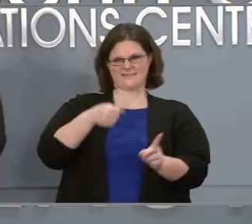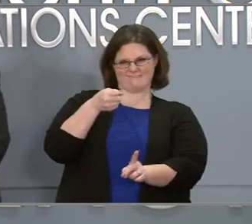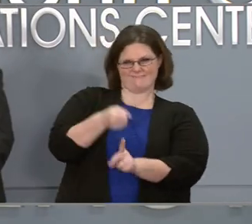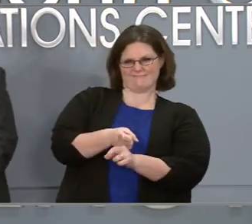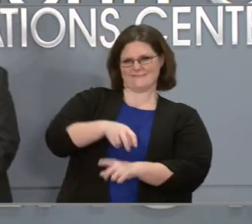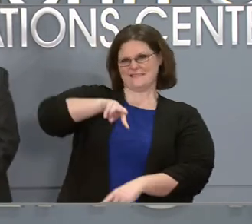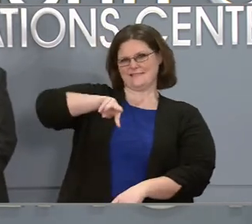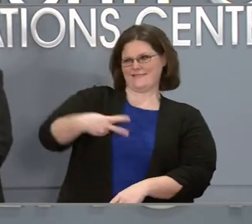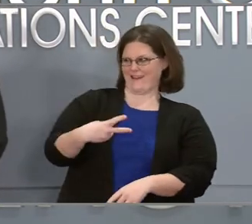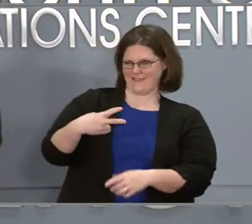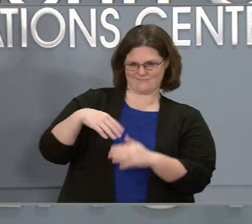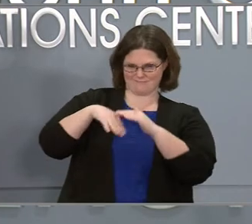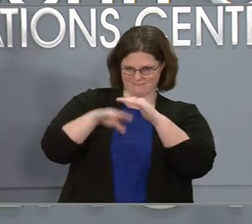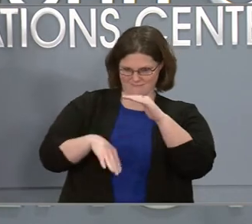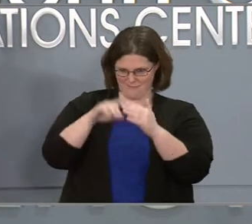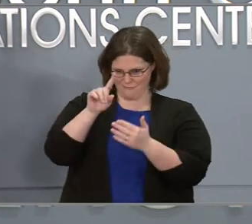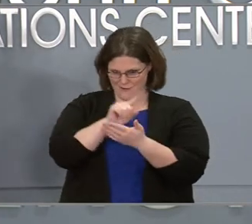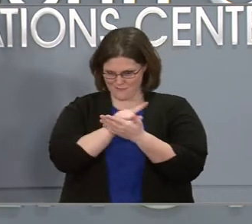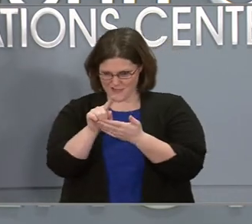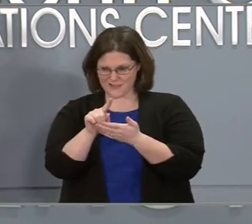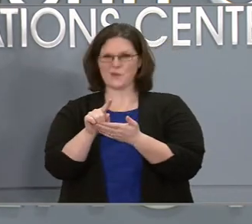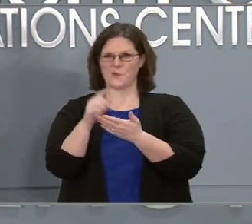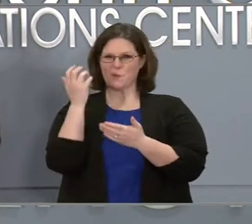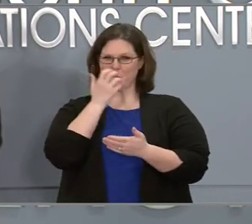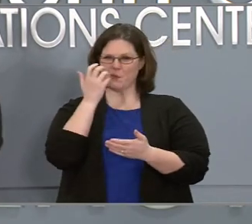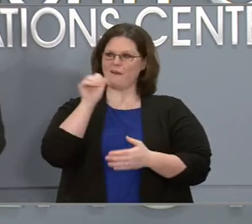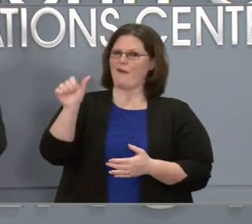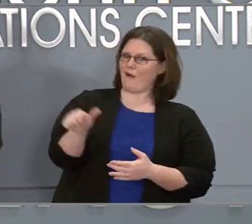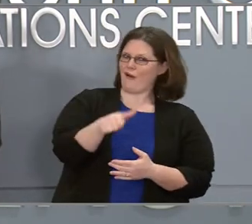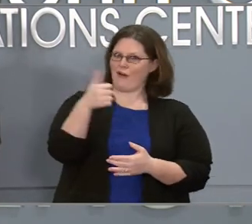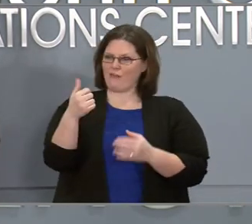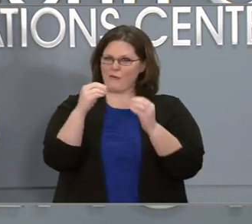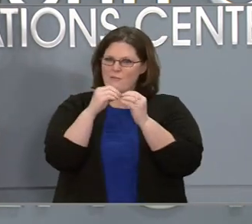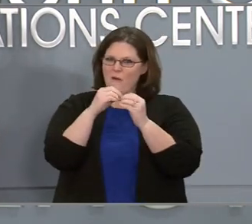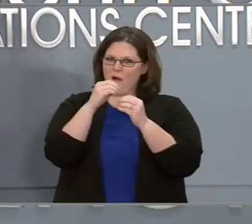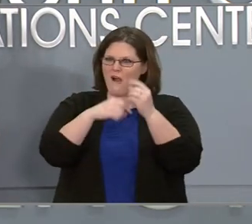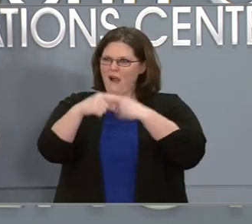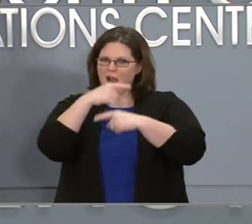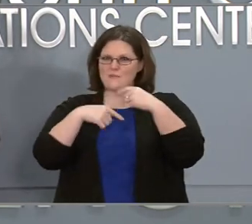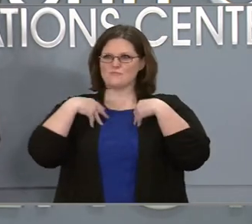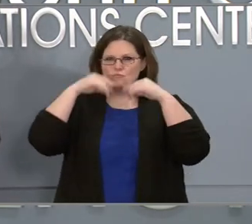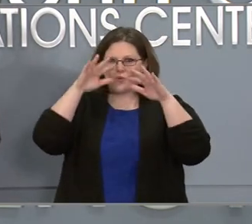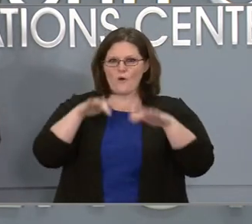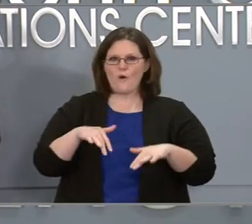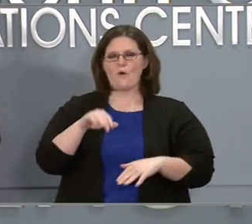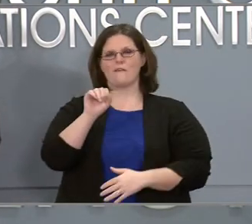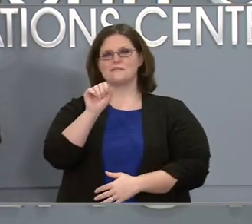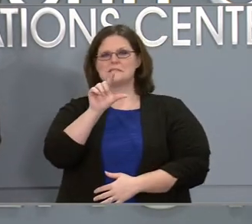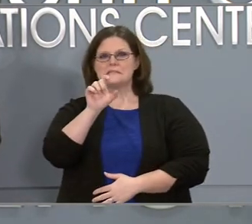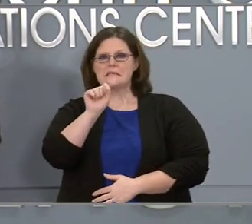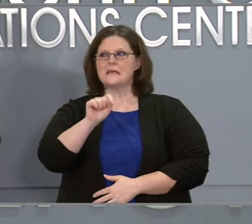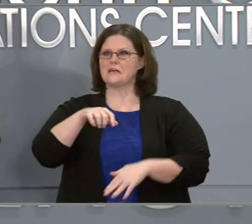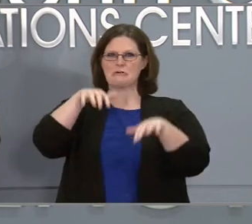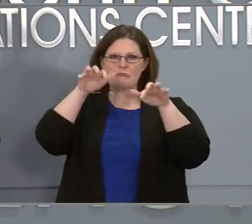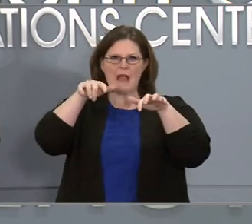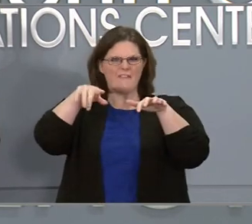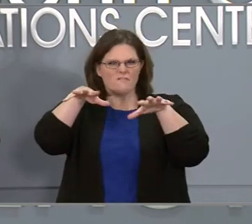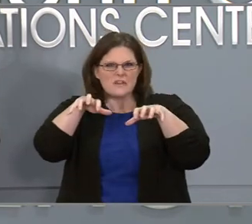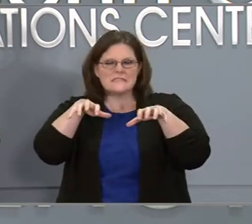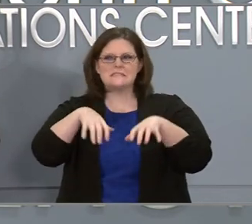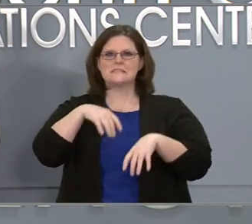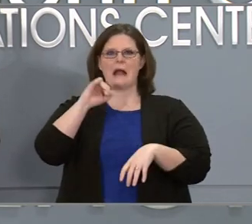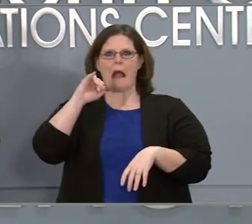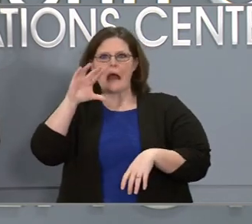winter storm in a week. We're looking at another round of snow, sleet, freezing rain, and ice, bringing more